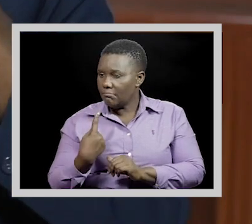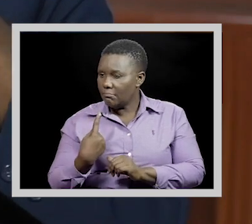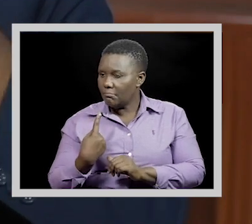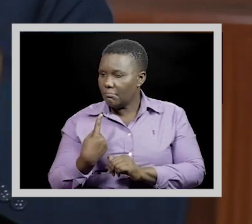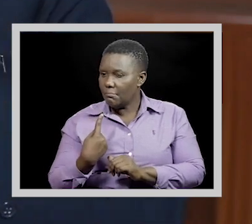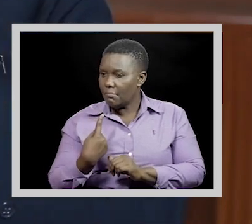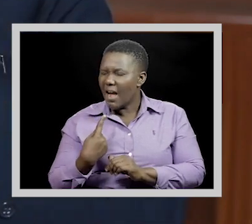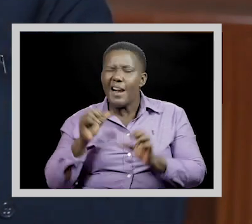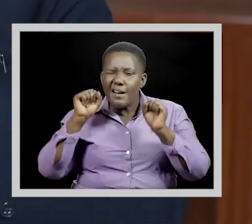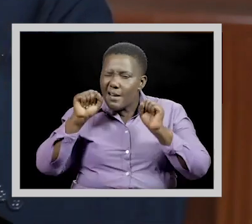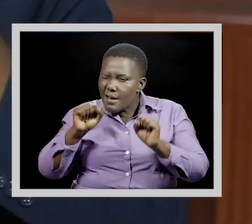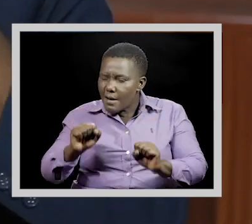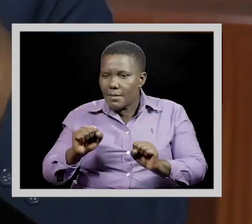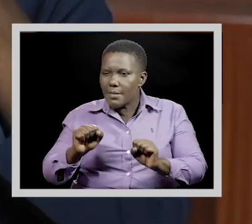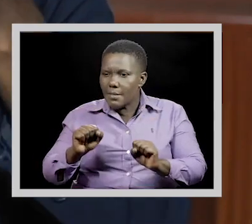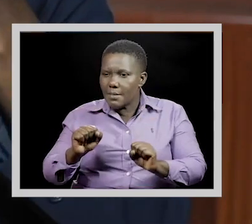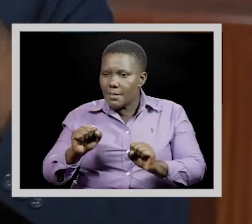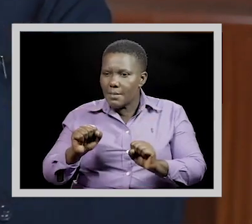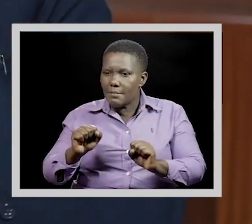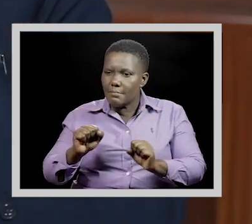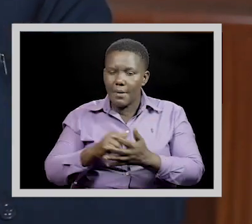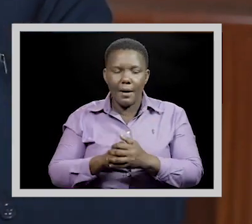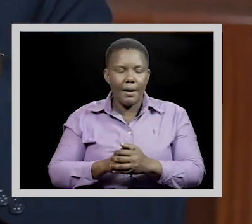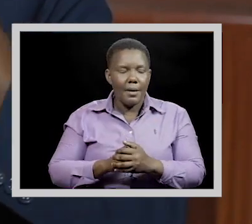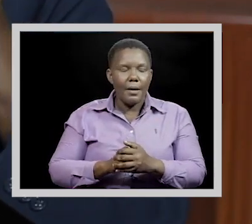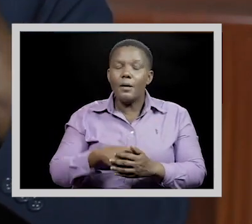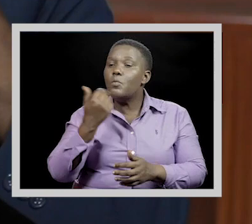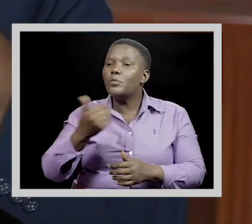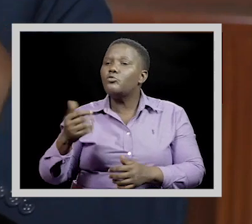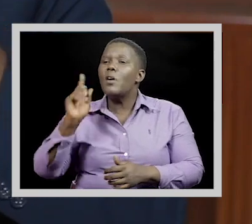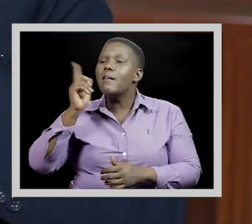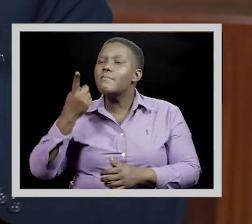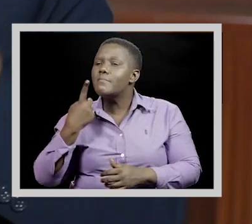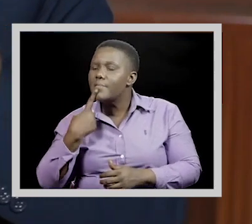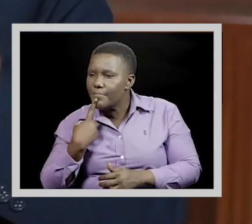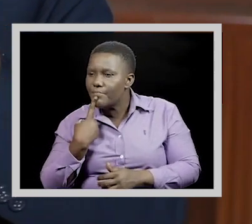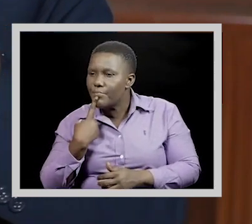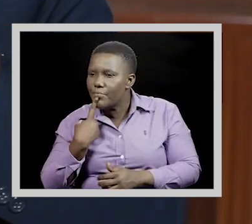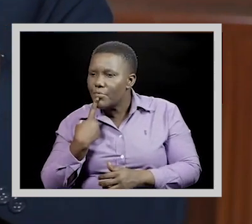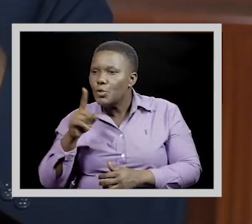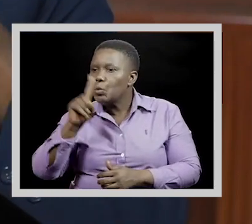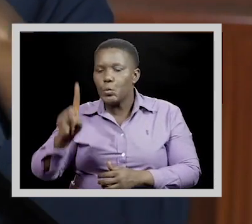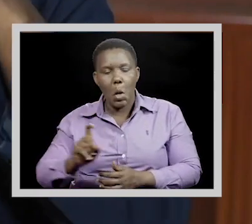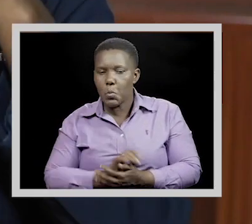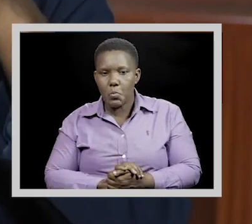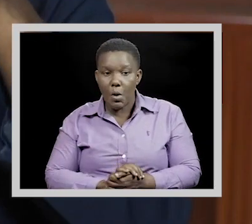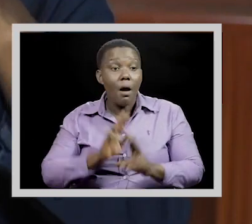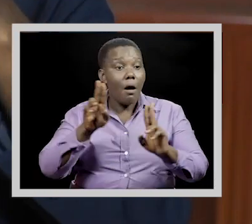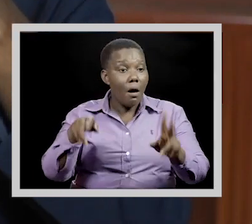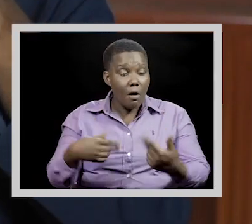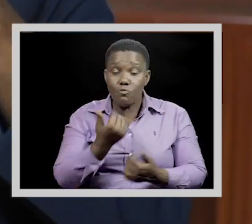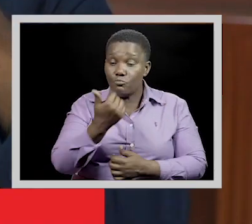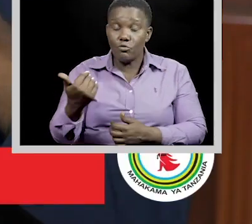not necessary for the court to demand a question be asked that a child